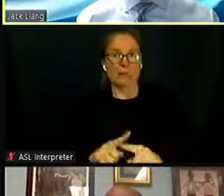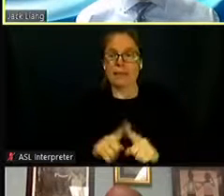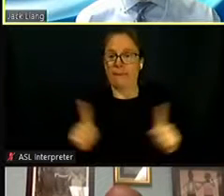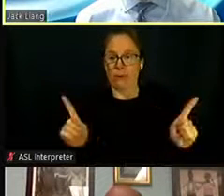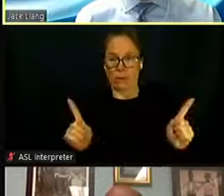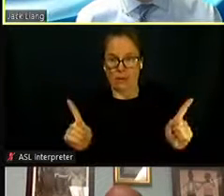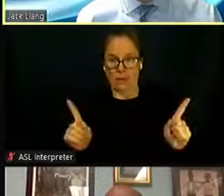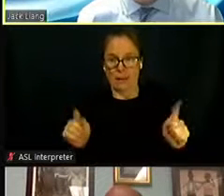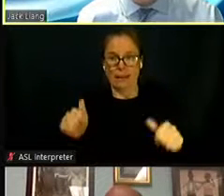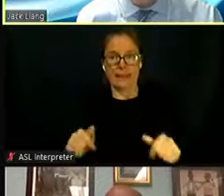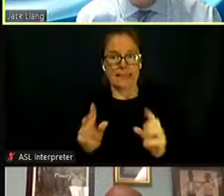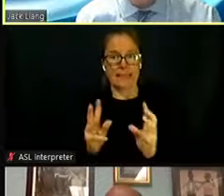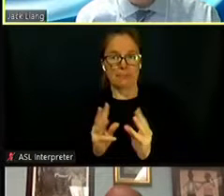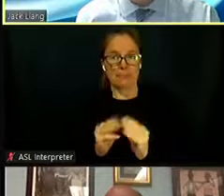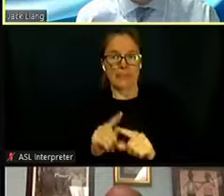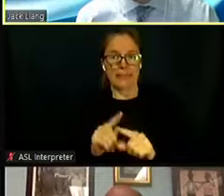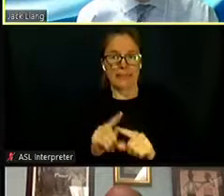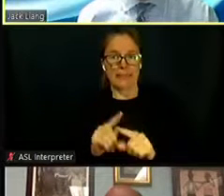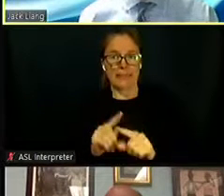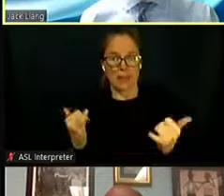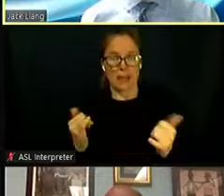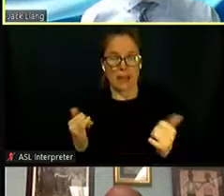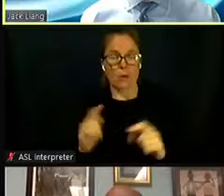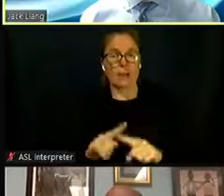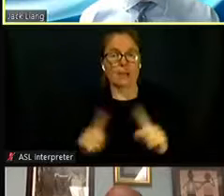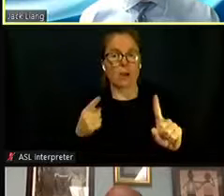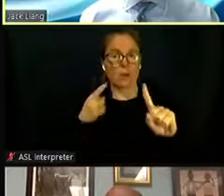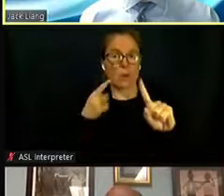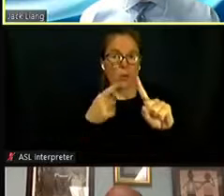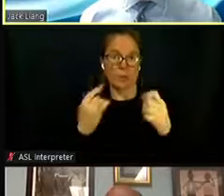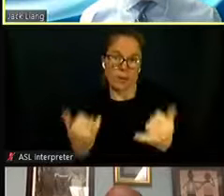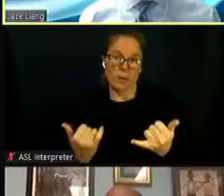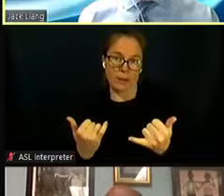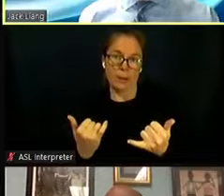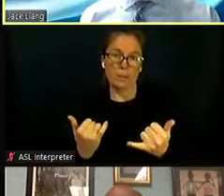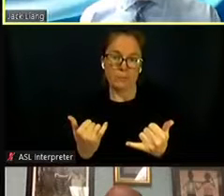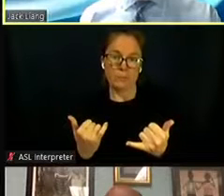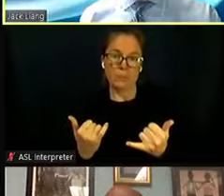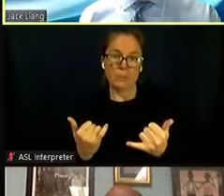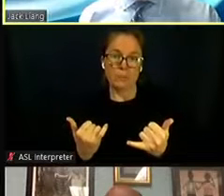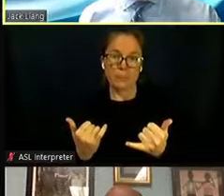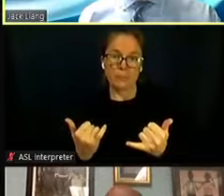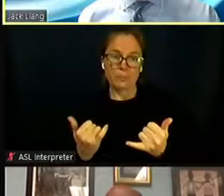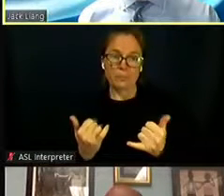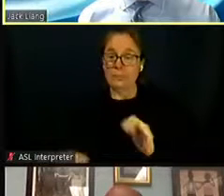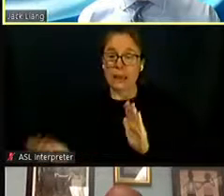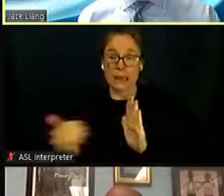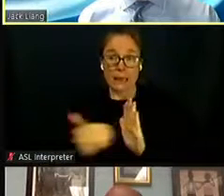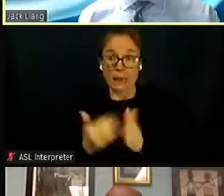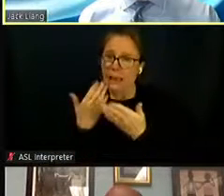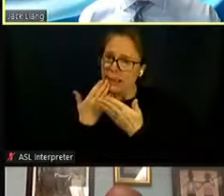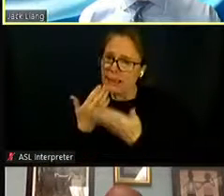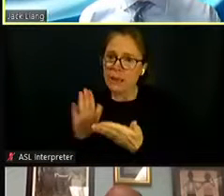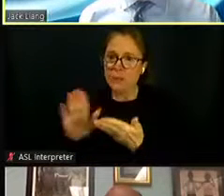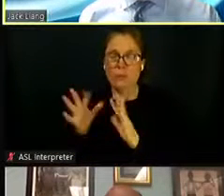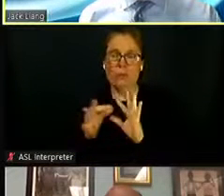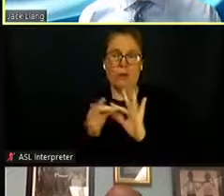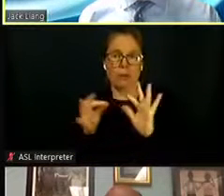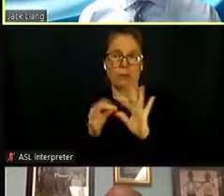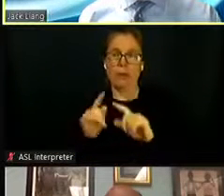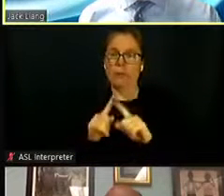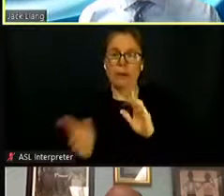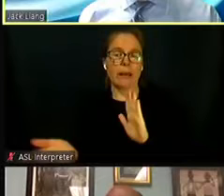conduct here in this community investment conversation. And again, I appreciate your comment, but again, it is